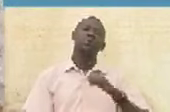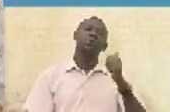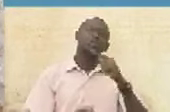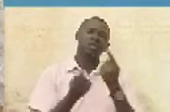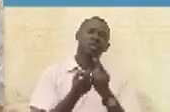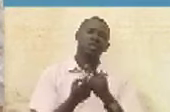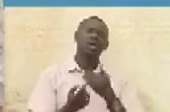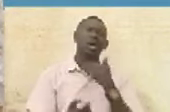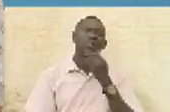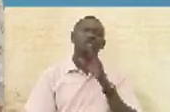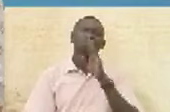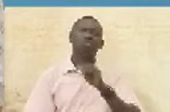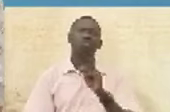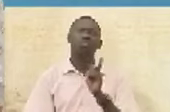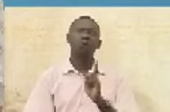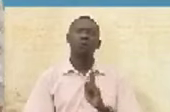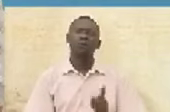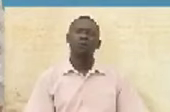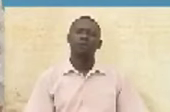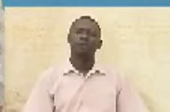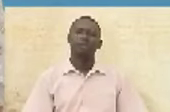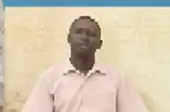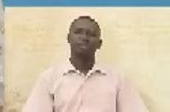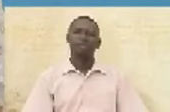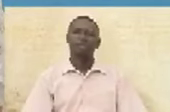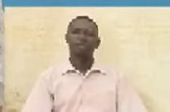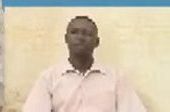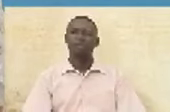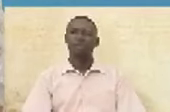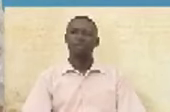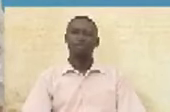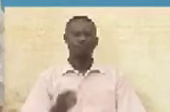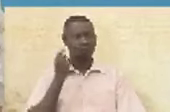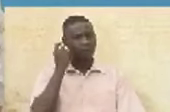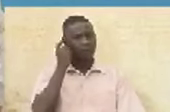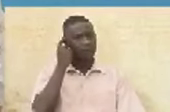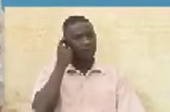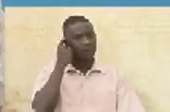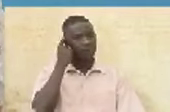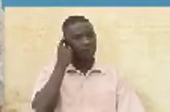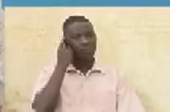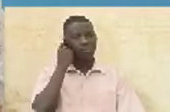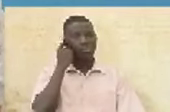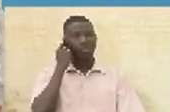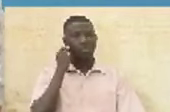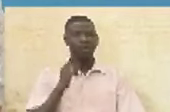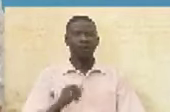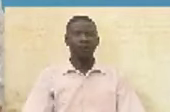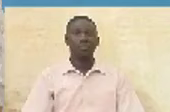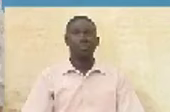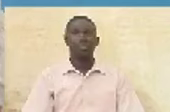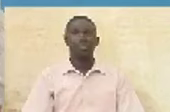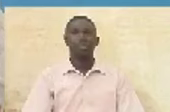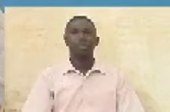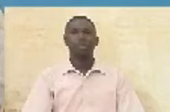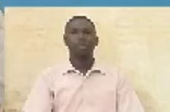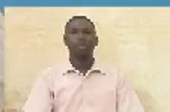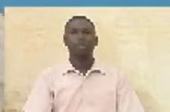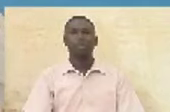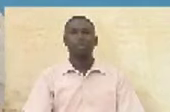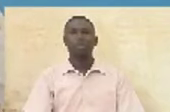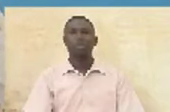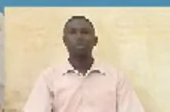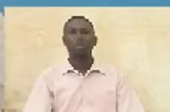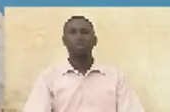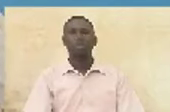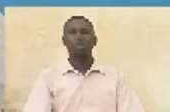munakula ko tange pour yemen ibe nyanna ka menge ali e kutanti ye yemin di borola ika fa le finti atra ye do bi tati ya